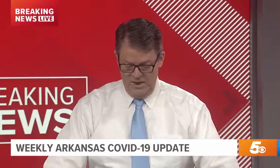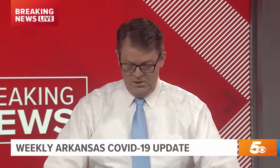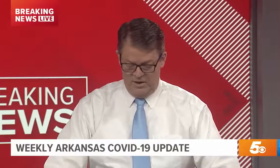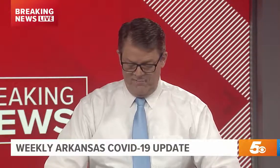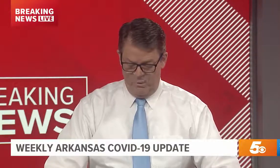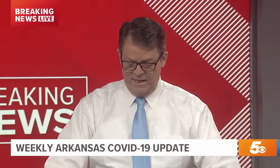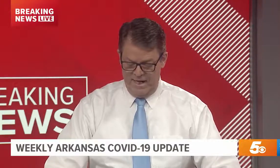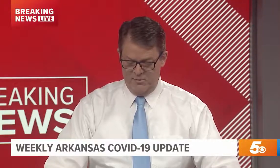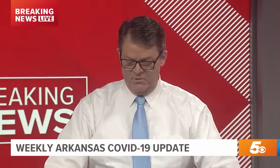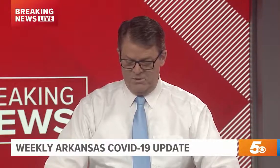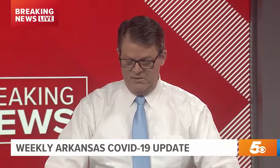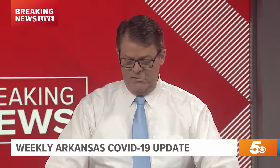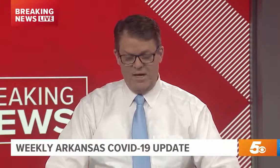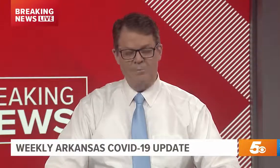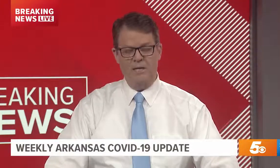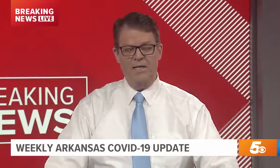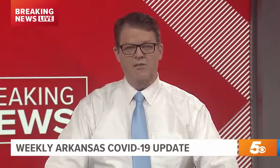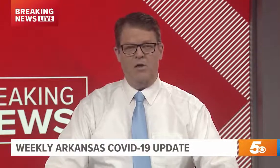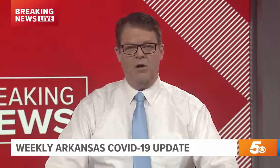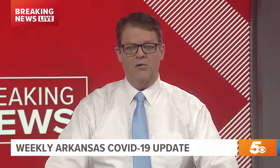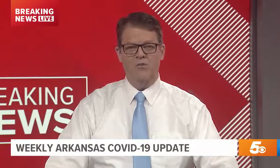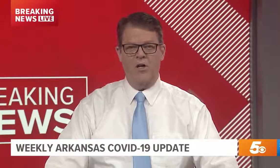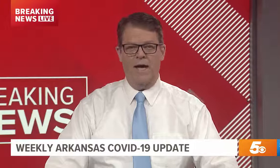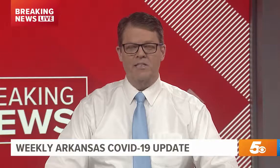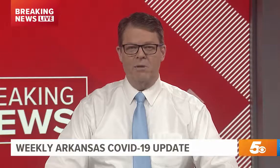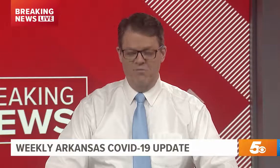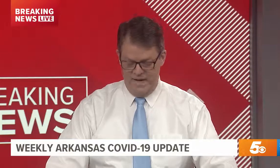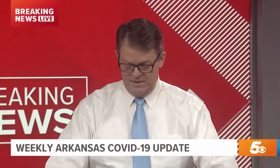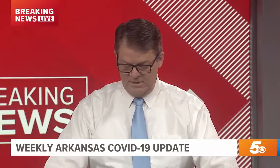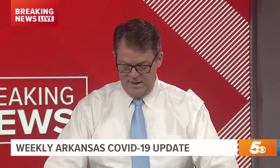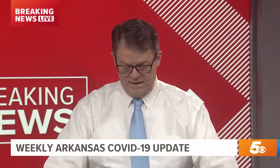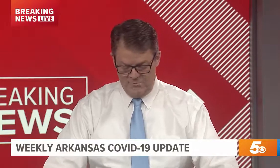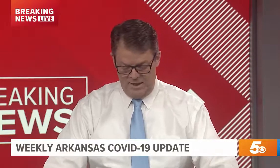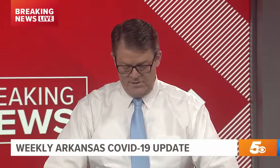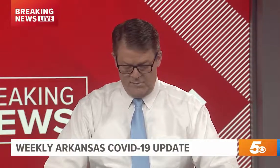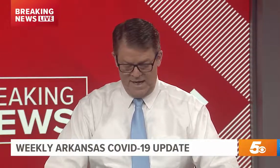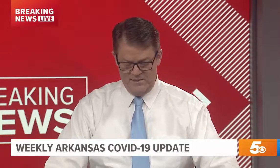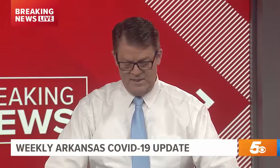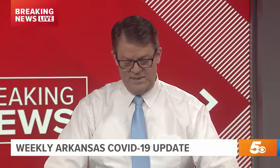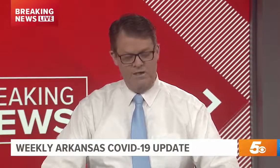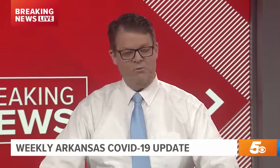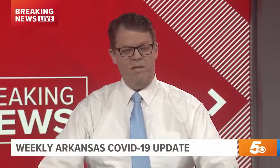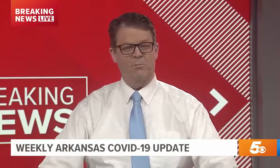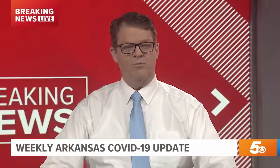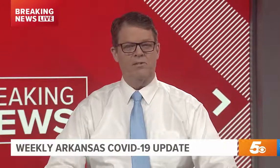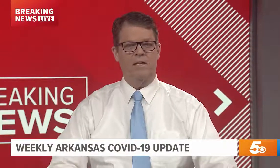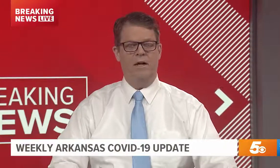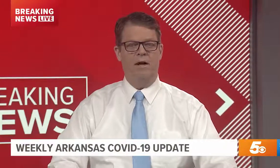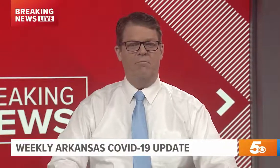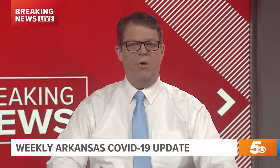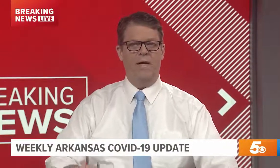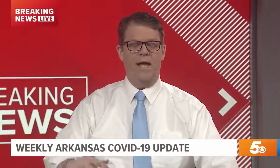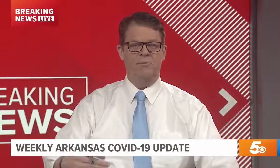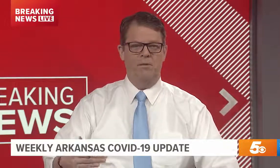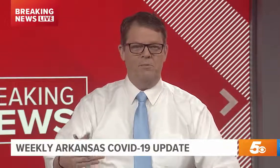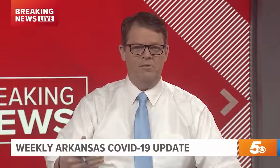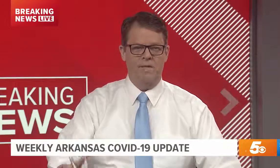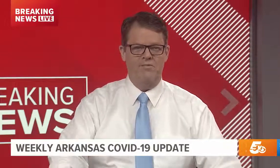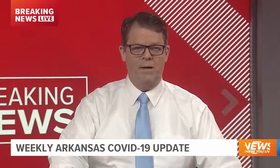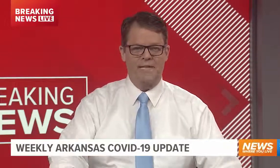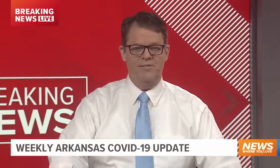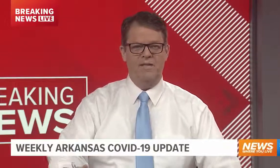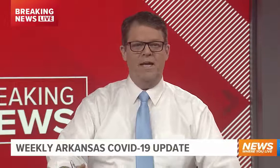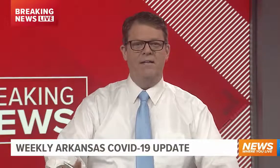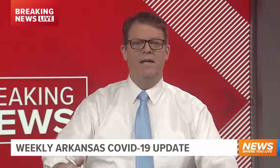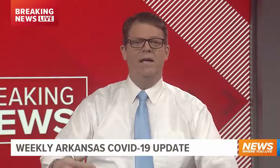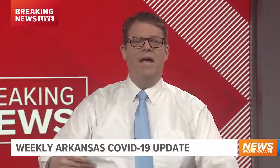vaccine. 12.8% of the population in Arkansas has been vaccinated. That means about 63% of what has been received